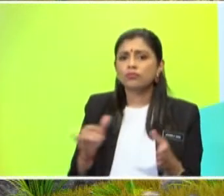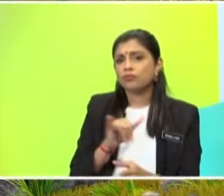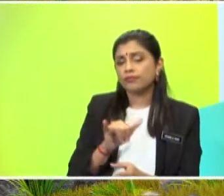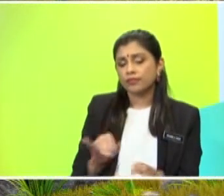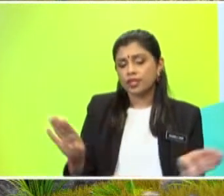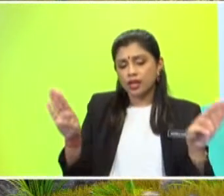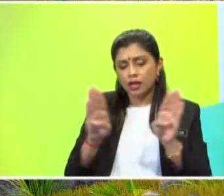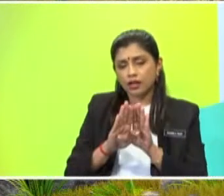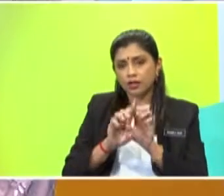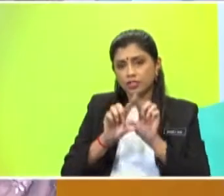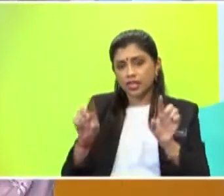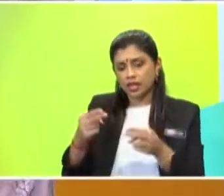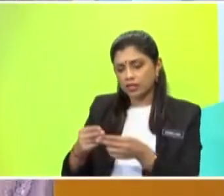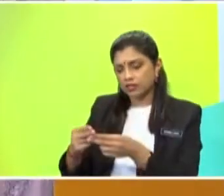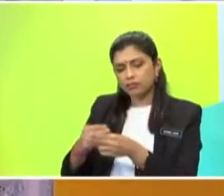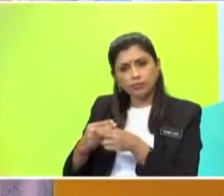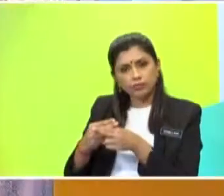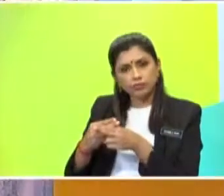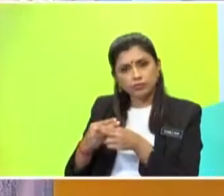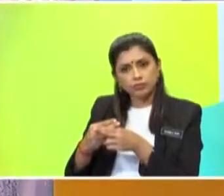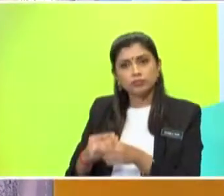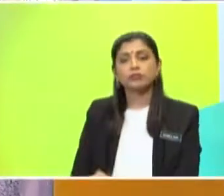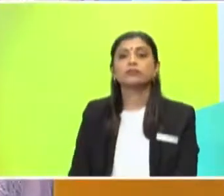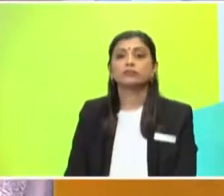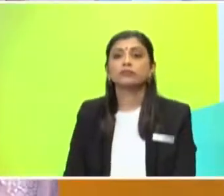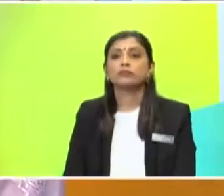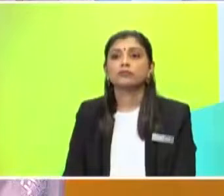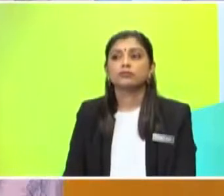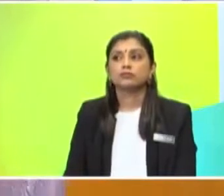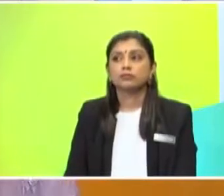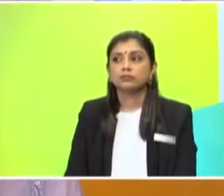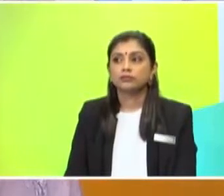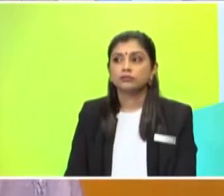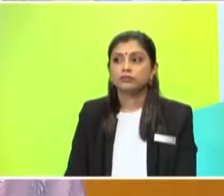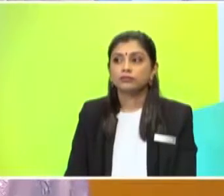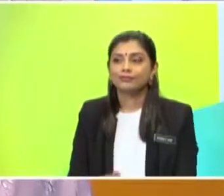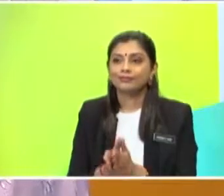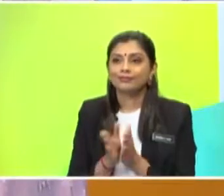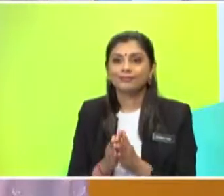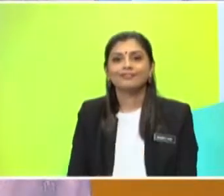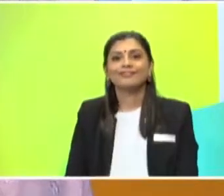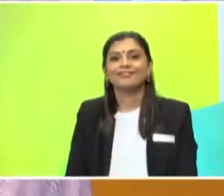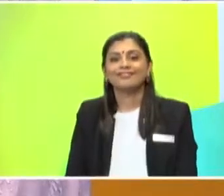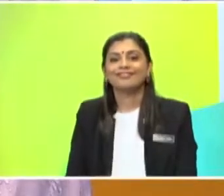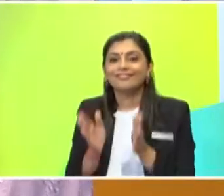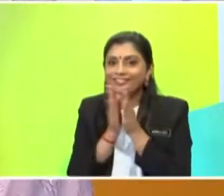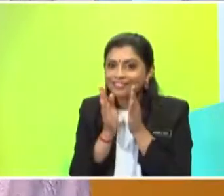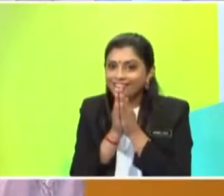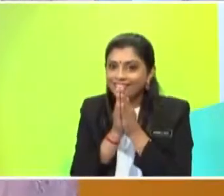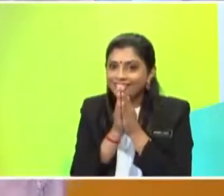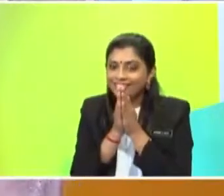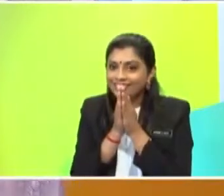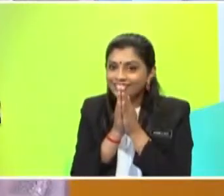of closing your email. Good job, Ibnu. Well Tepuk. Good job. Good job. Good